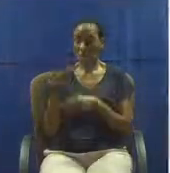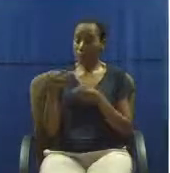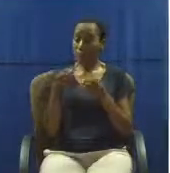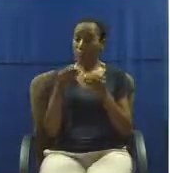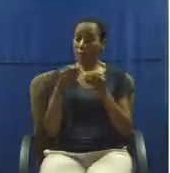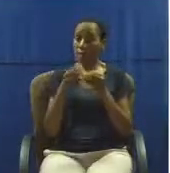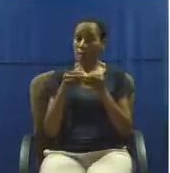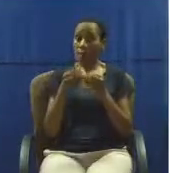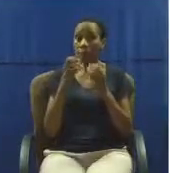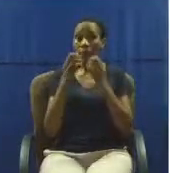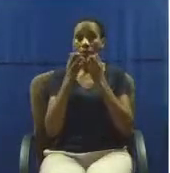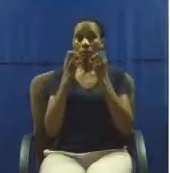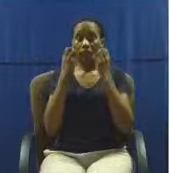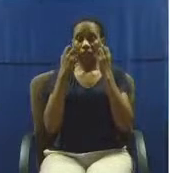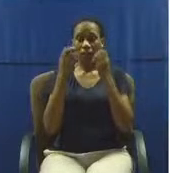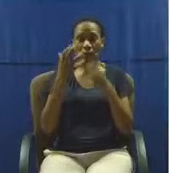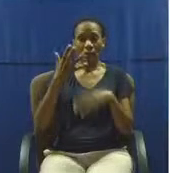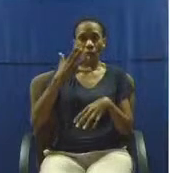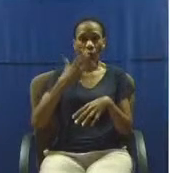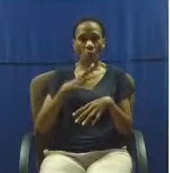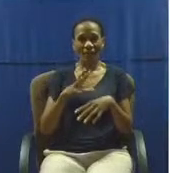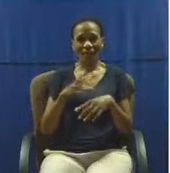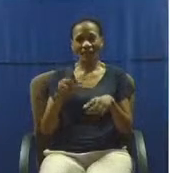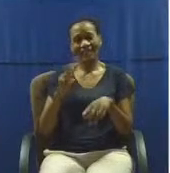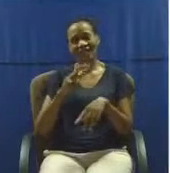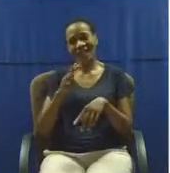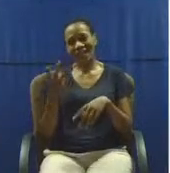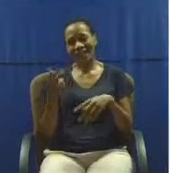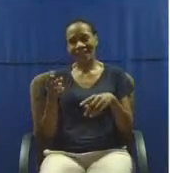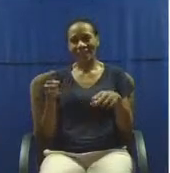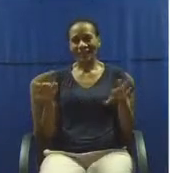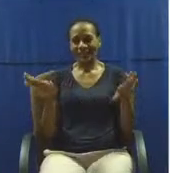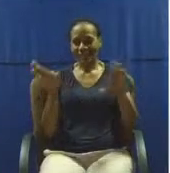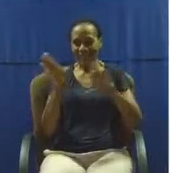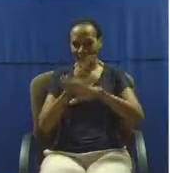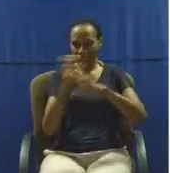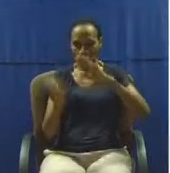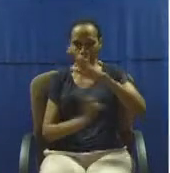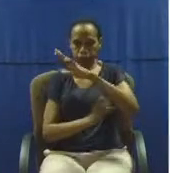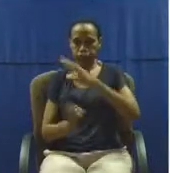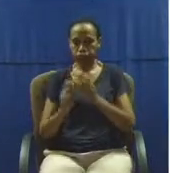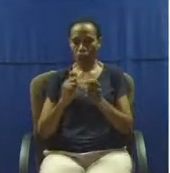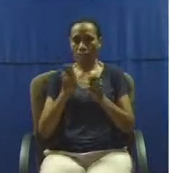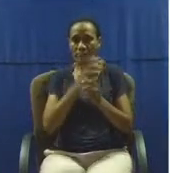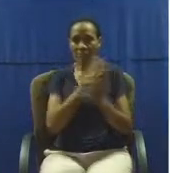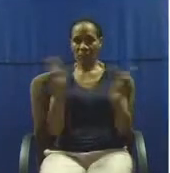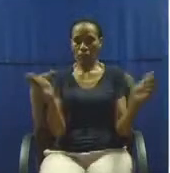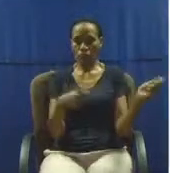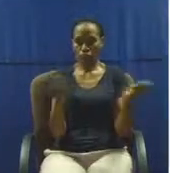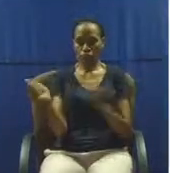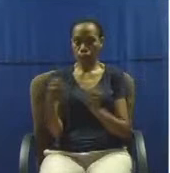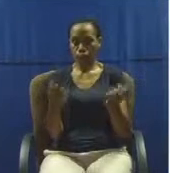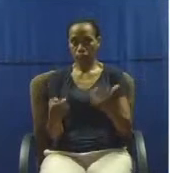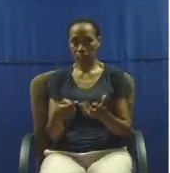looking for another midnight cabinet reshuffle, he's speaking to the wrong president.